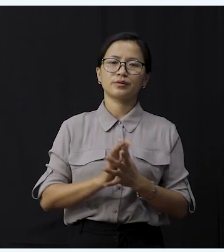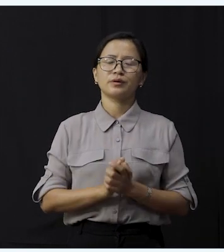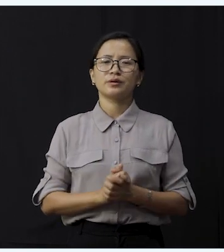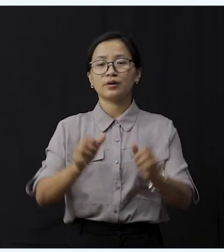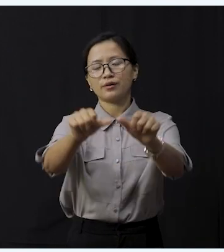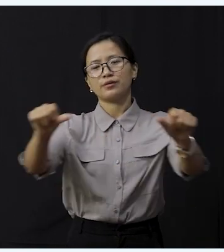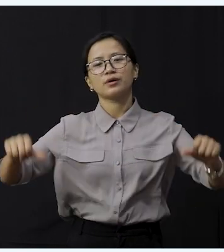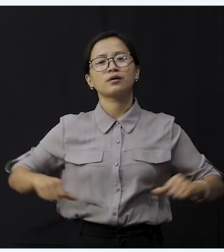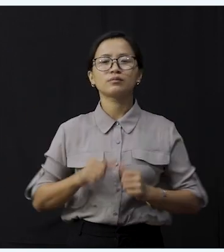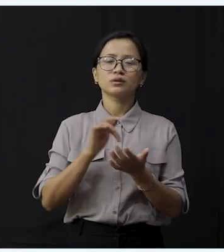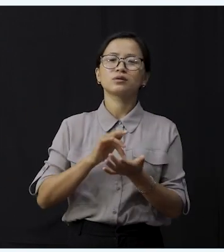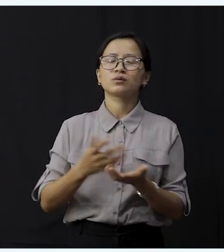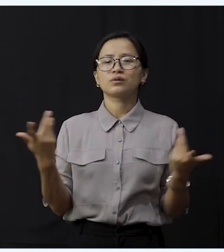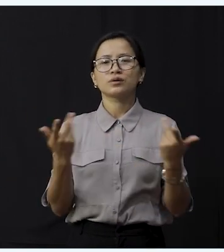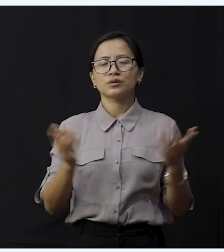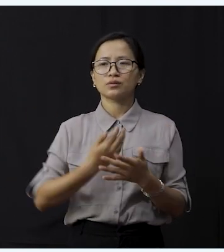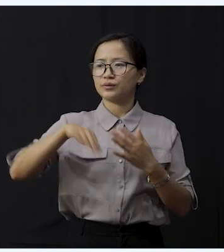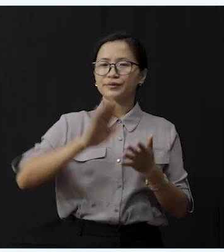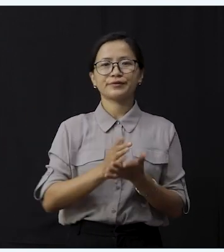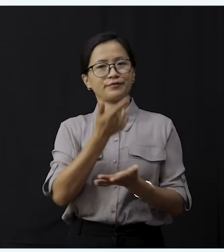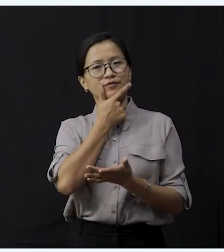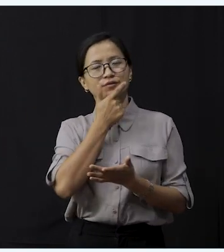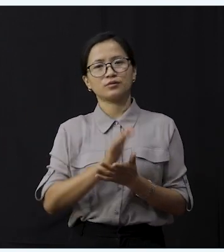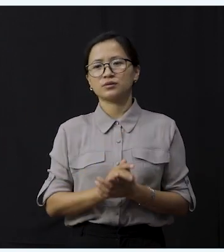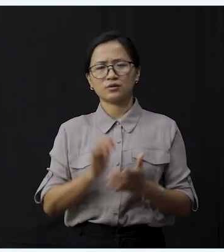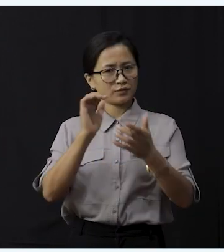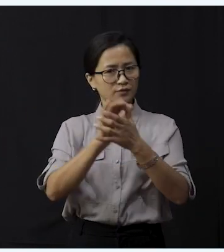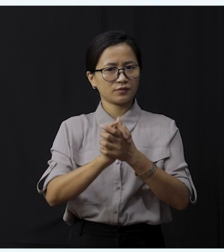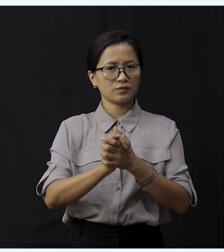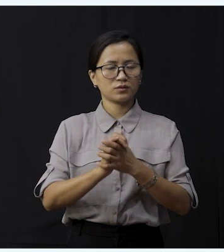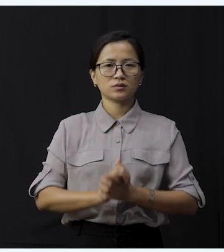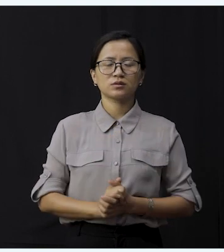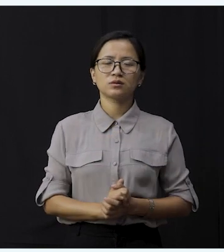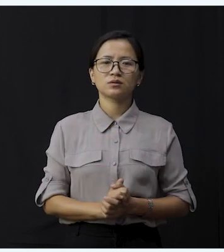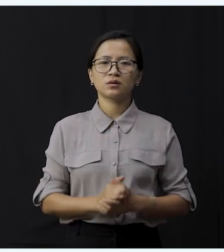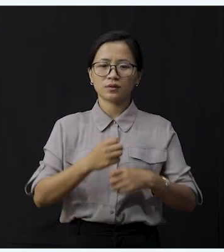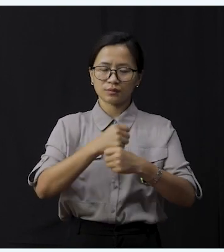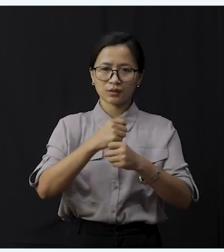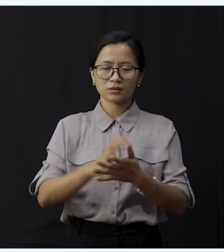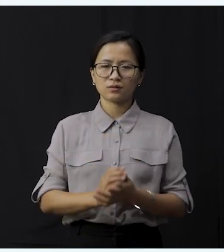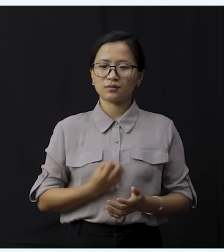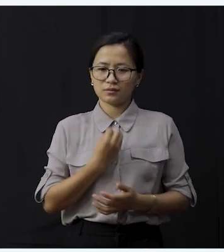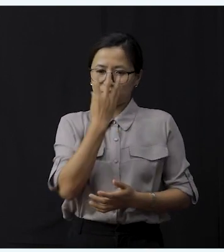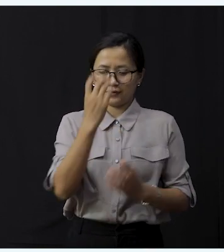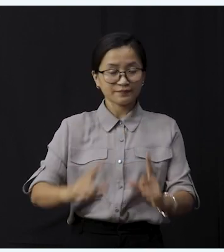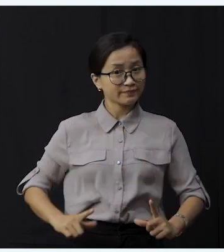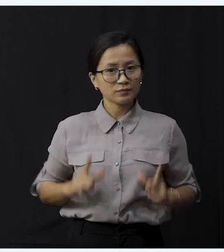the place where we can go and make fun or have fun along with our friends. So it makes our life easy